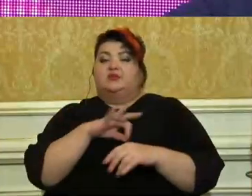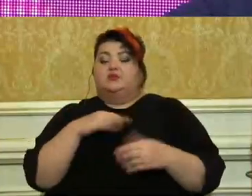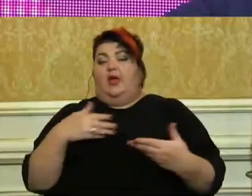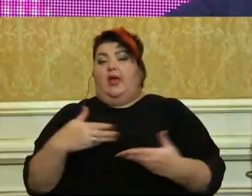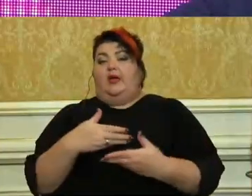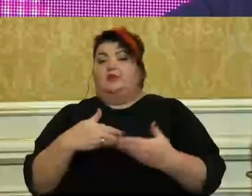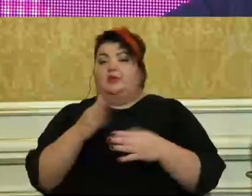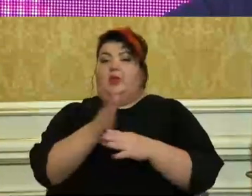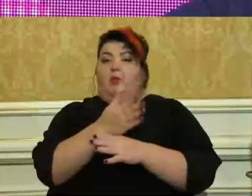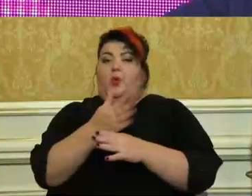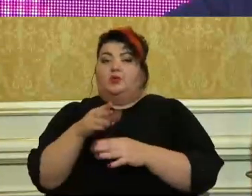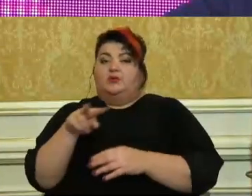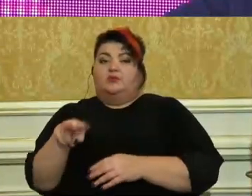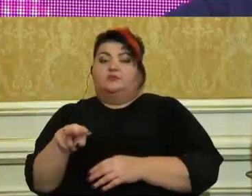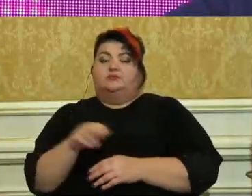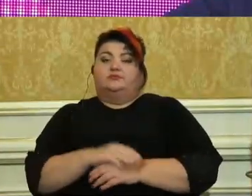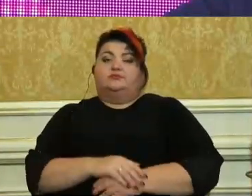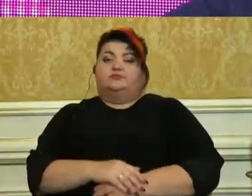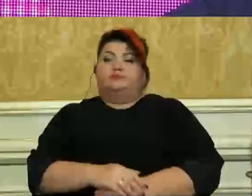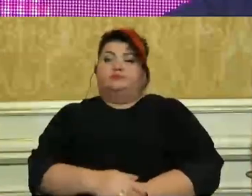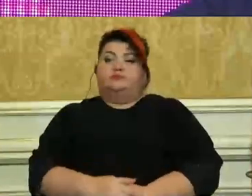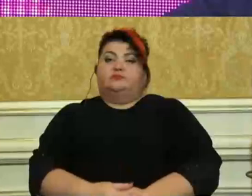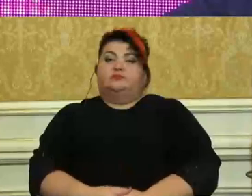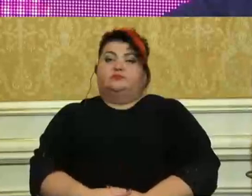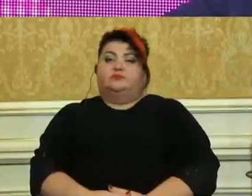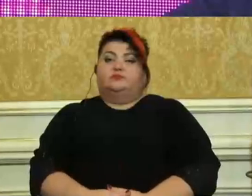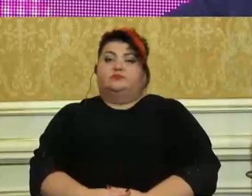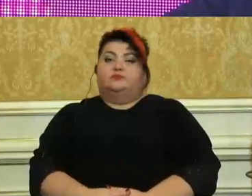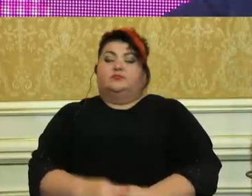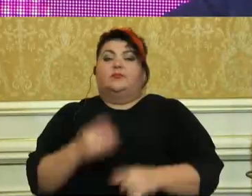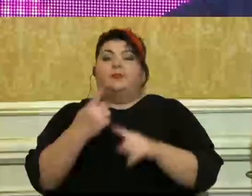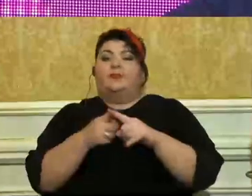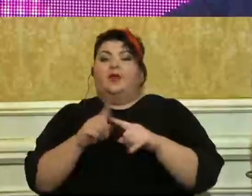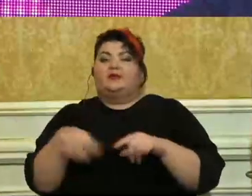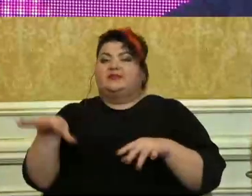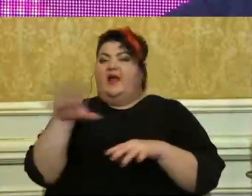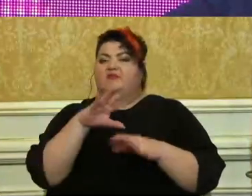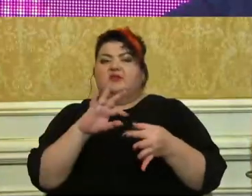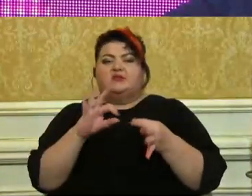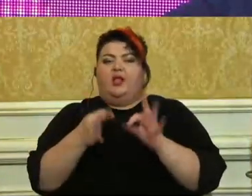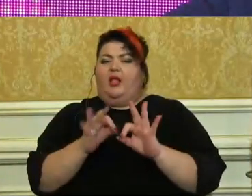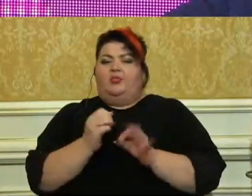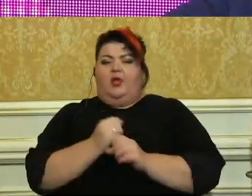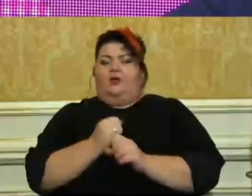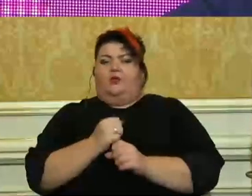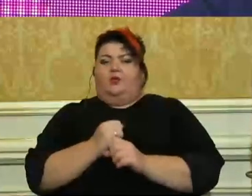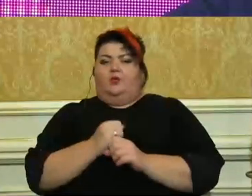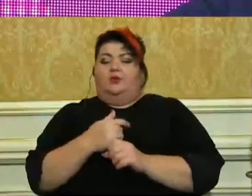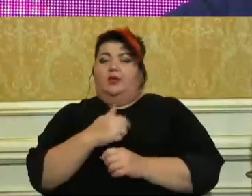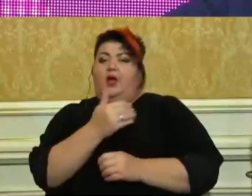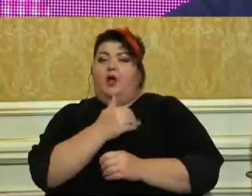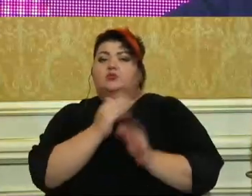military arms. And then we have to think this gender strains, how to deal with it. So, well, it's